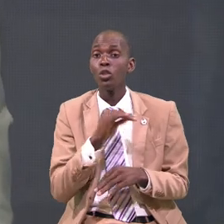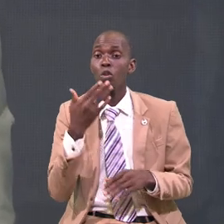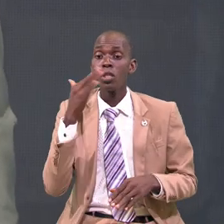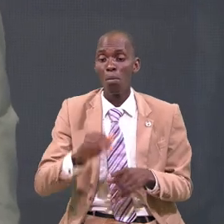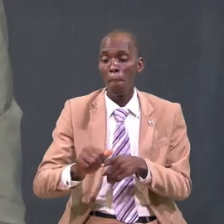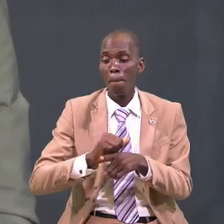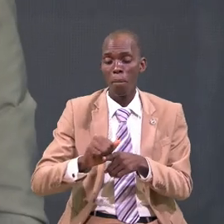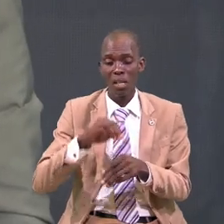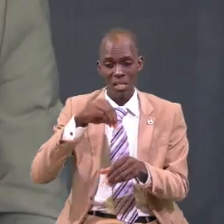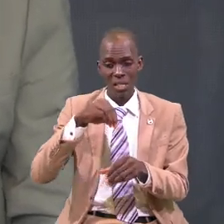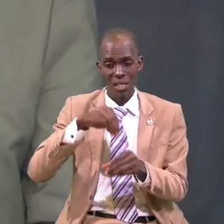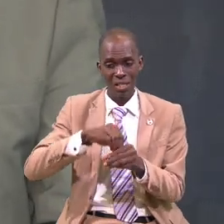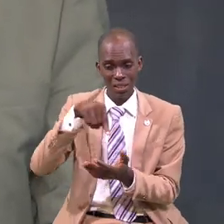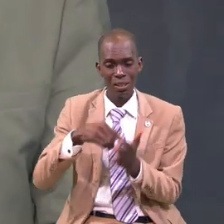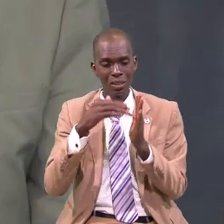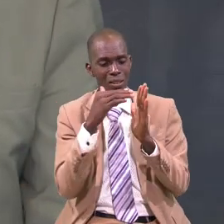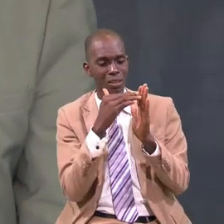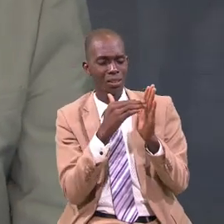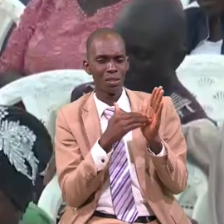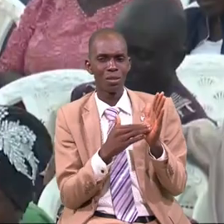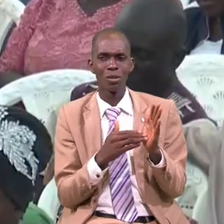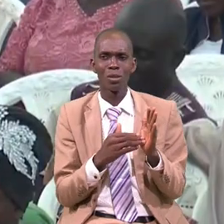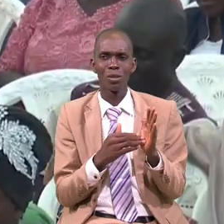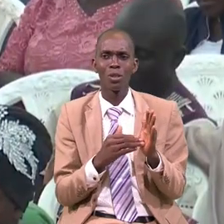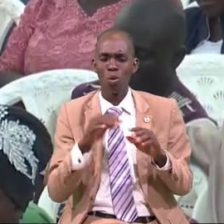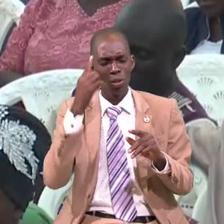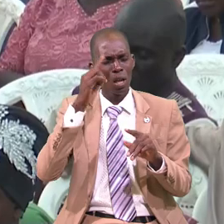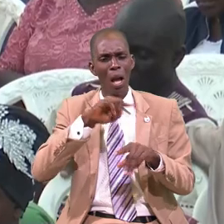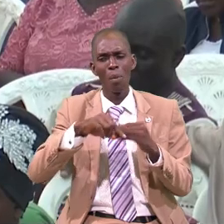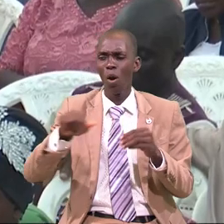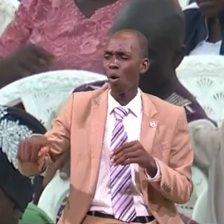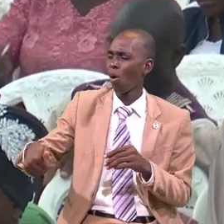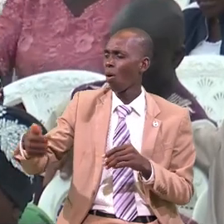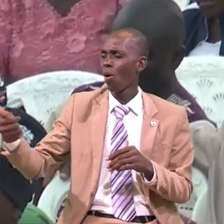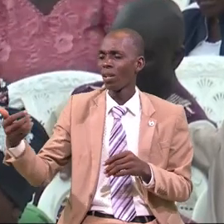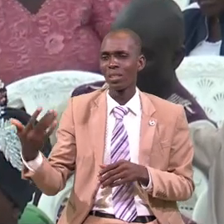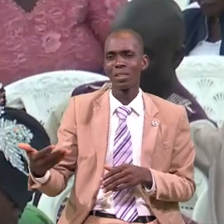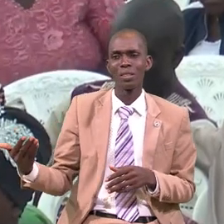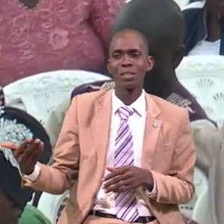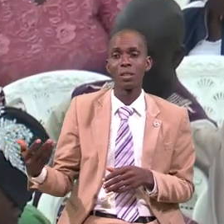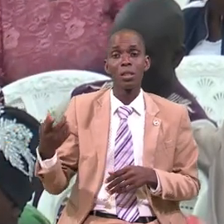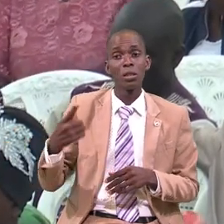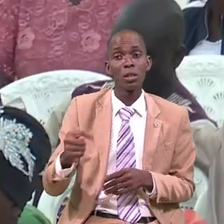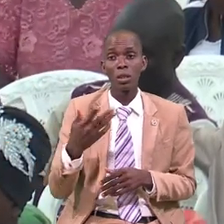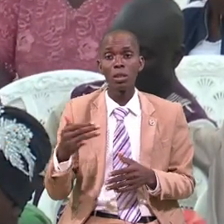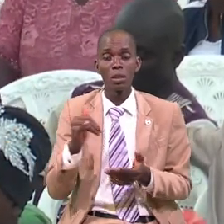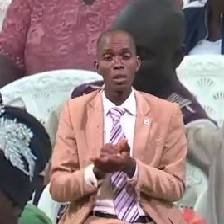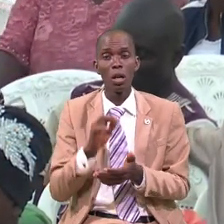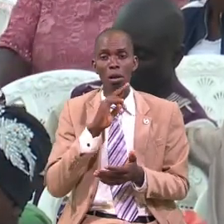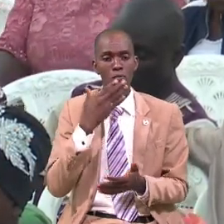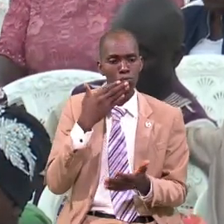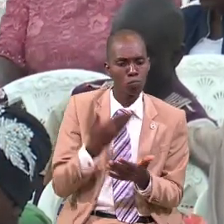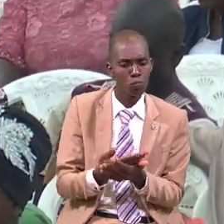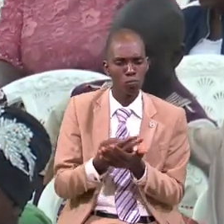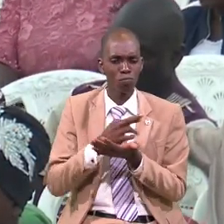list. Don't think about those other things. The things that are good and righteous and holy